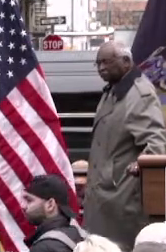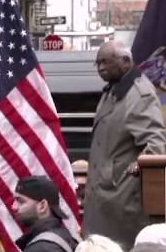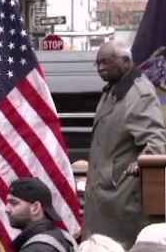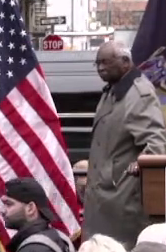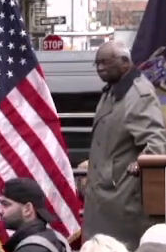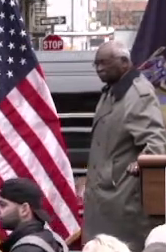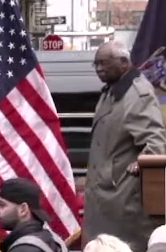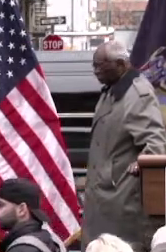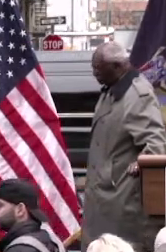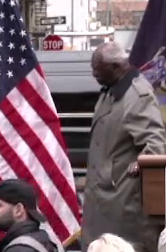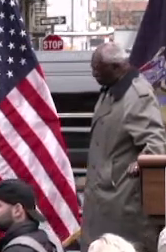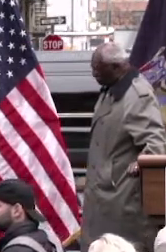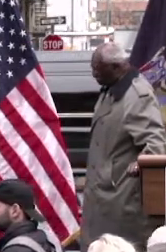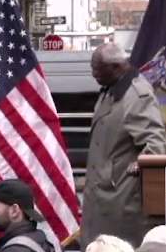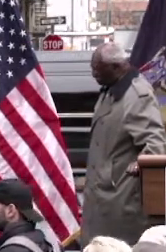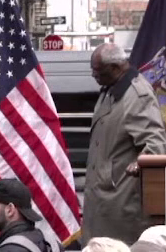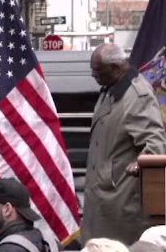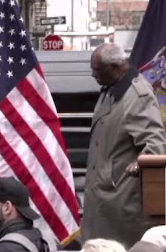16.